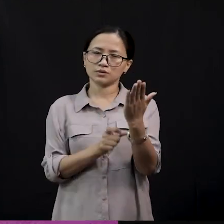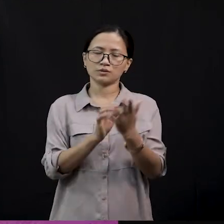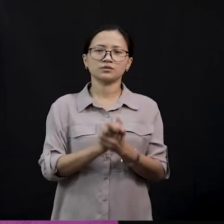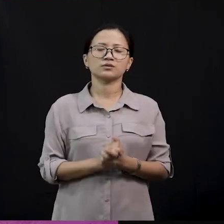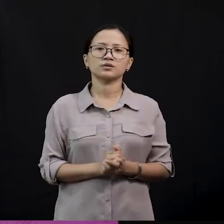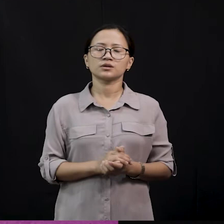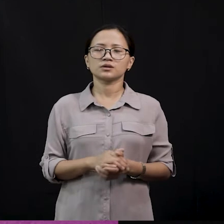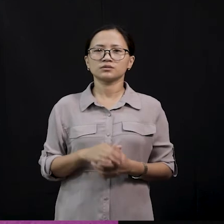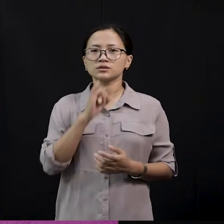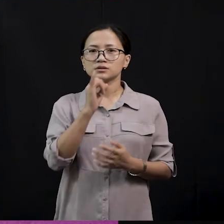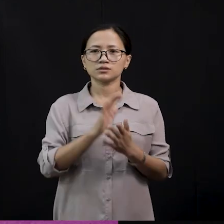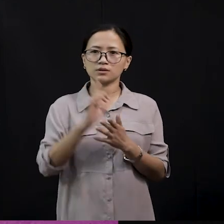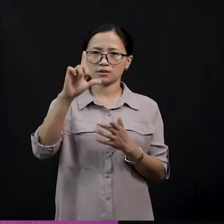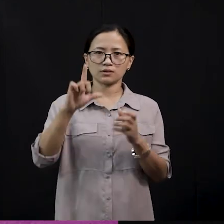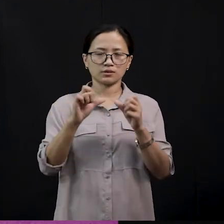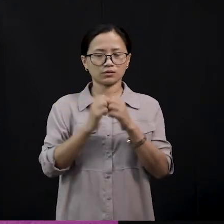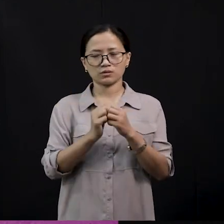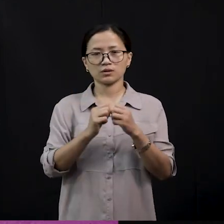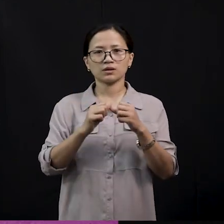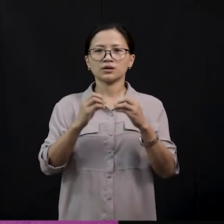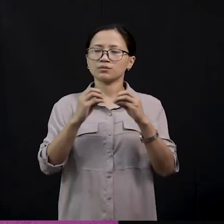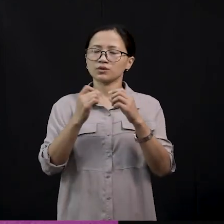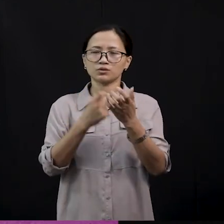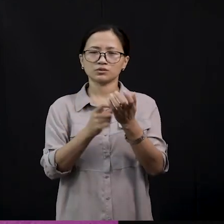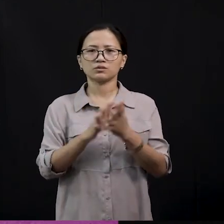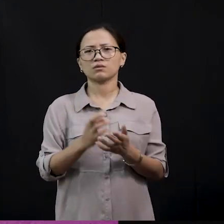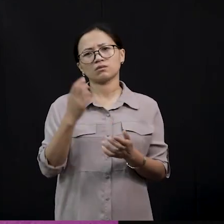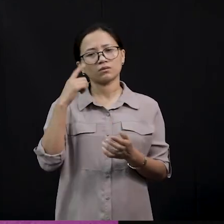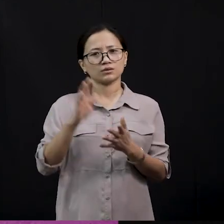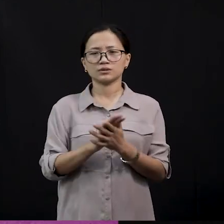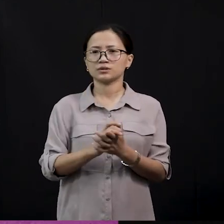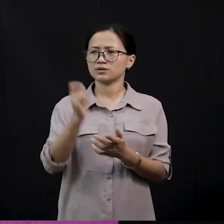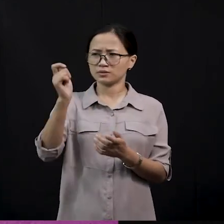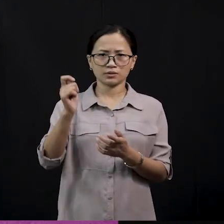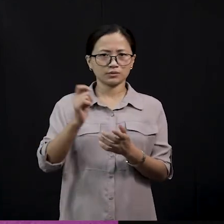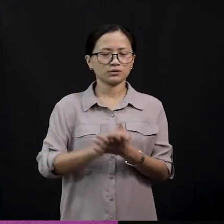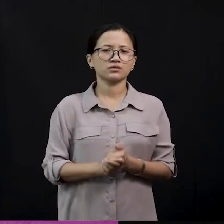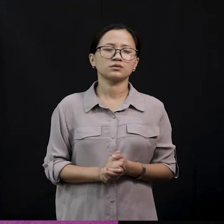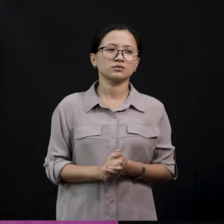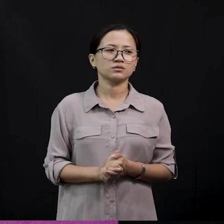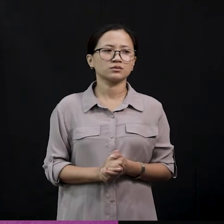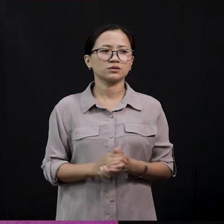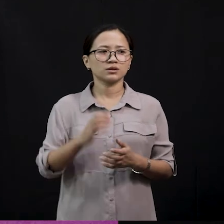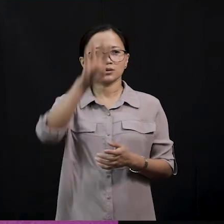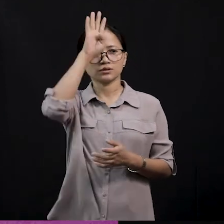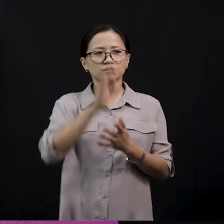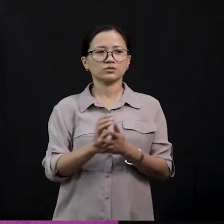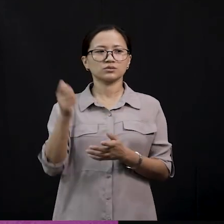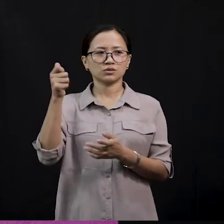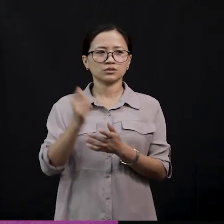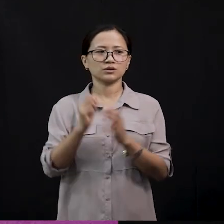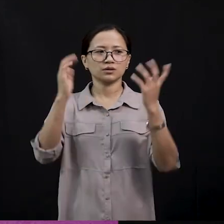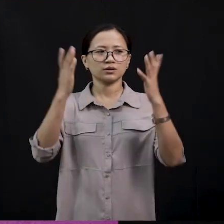the laborer, or you can say the worker, or the poet. The king, sword in hand, suggests